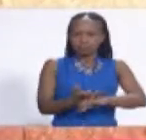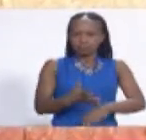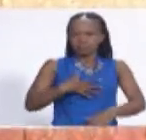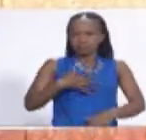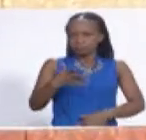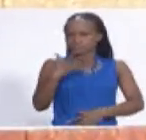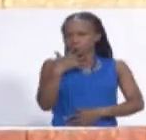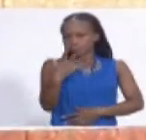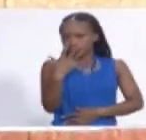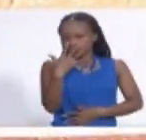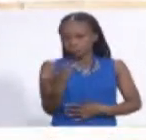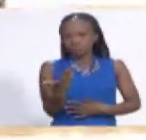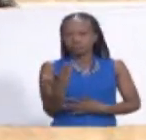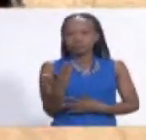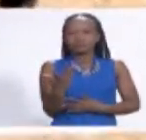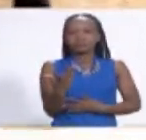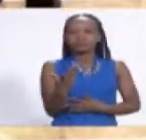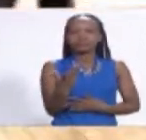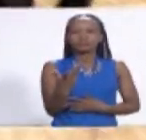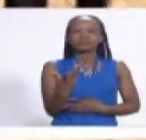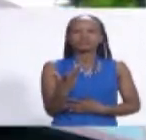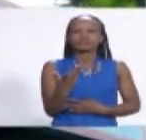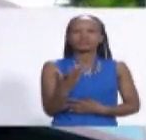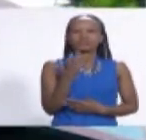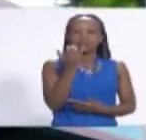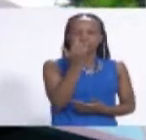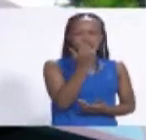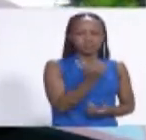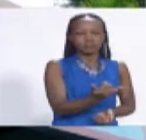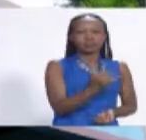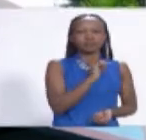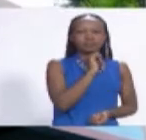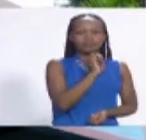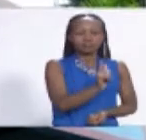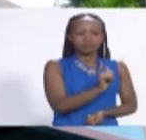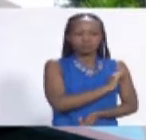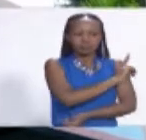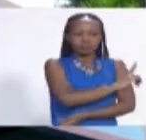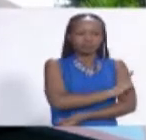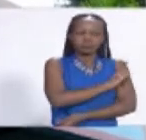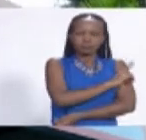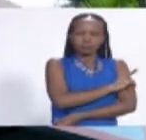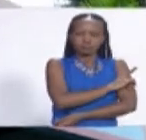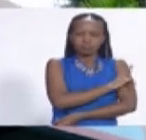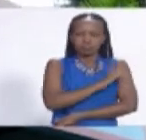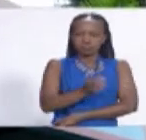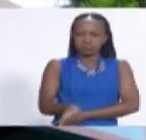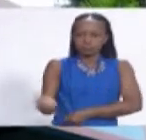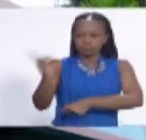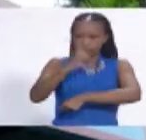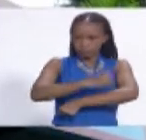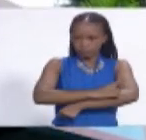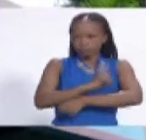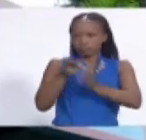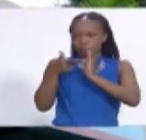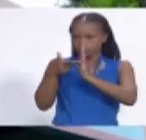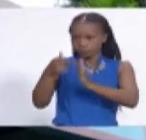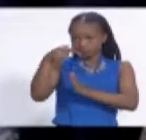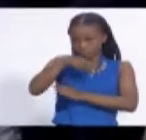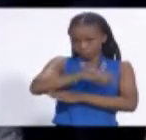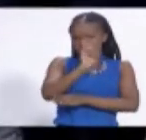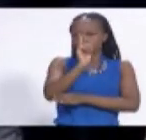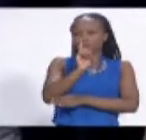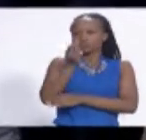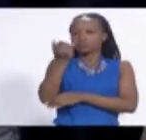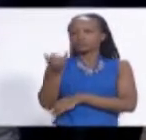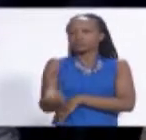like the meaning of Friday the 13th, which is considered an unlucky day in the Western world, may have proven itself in Kenya